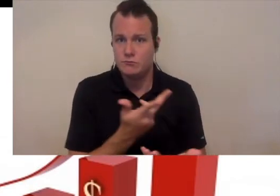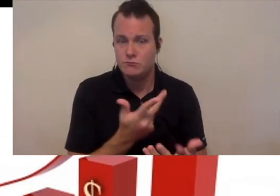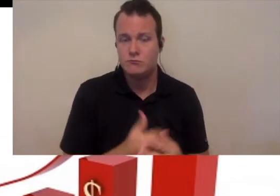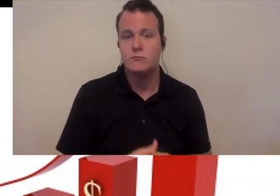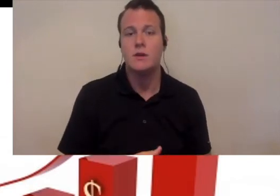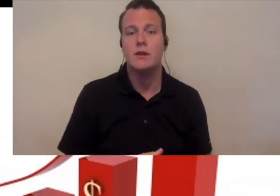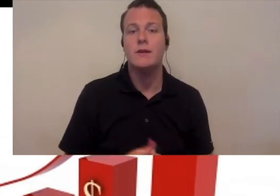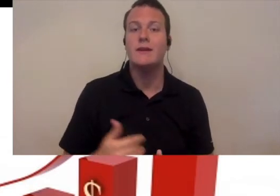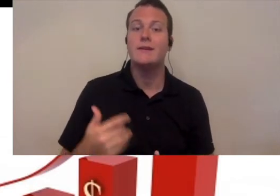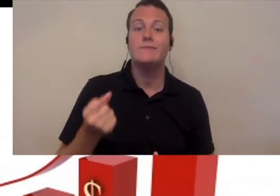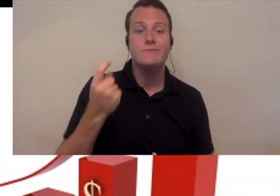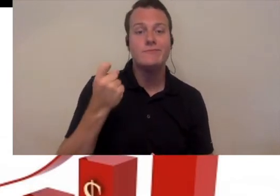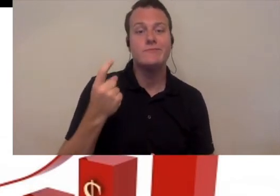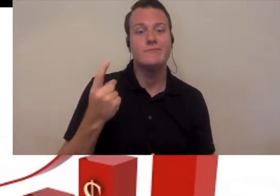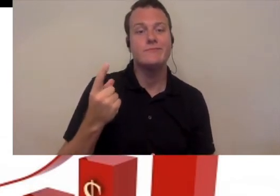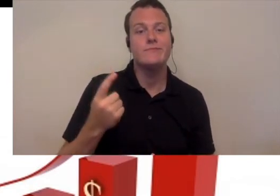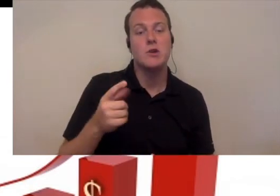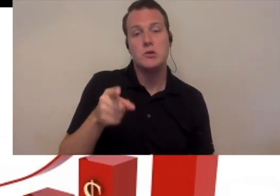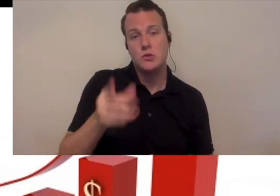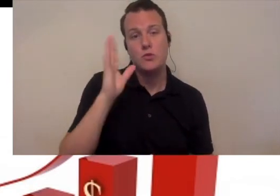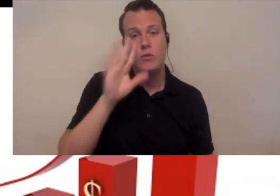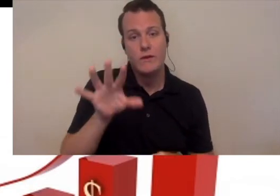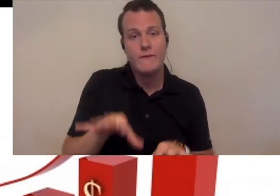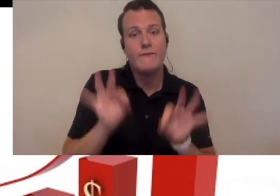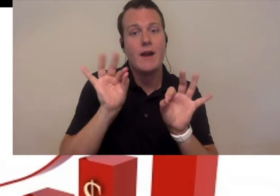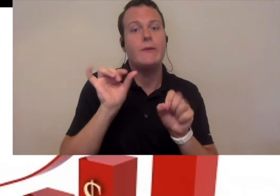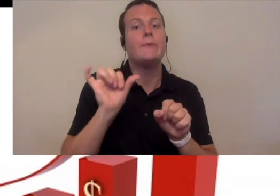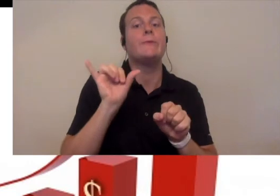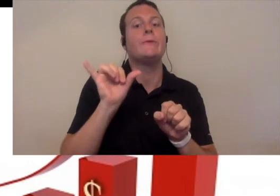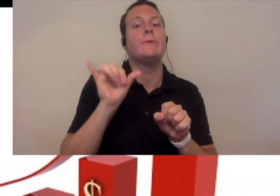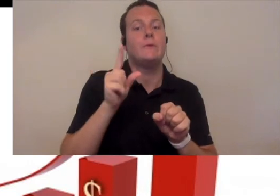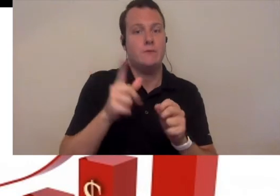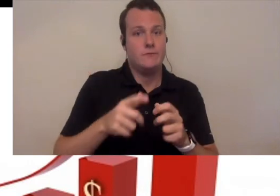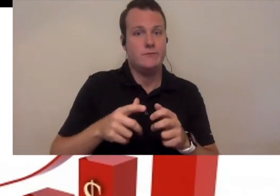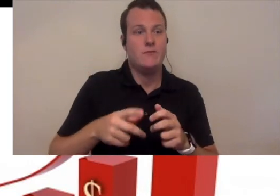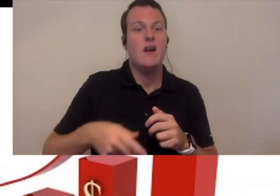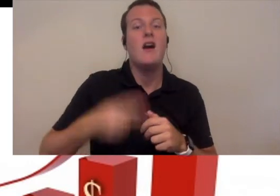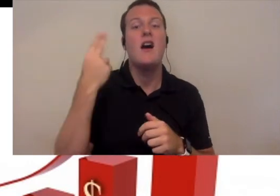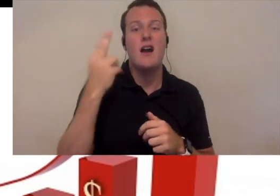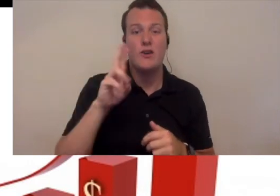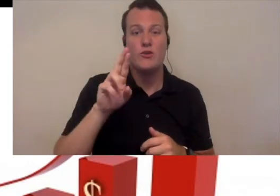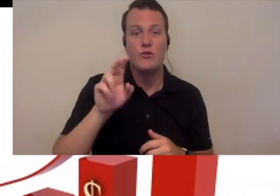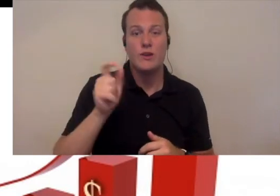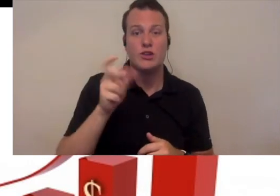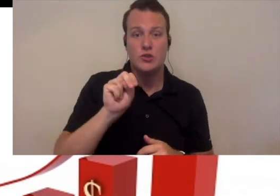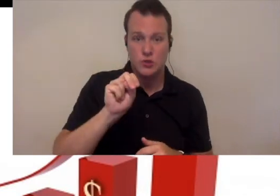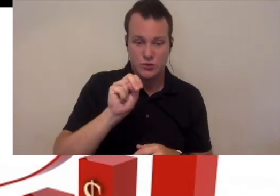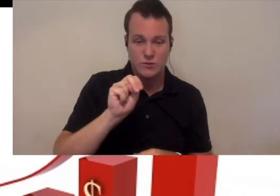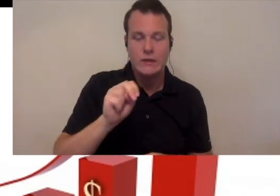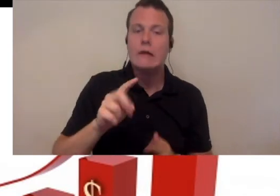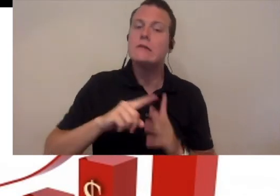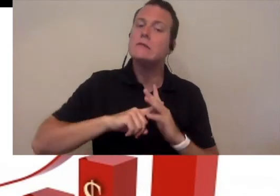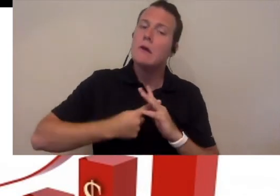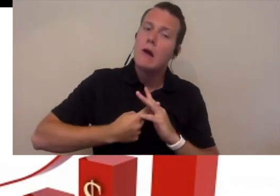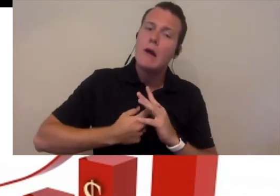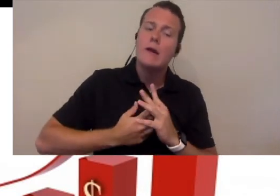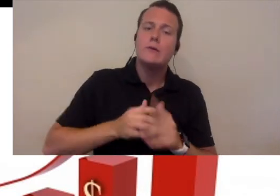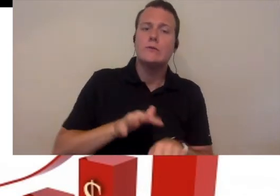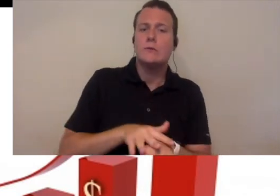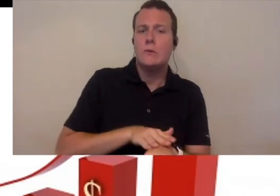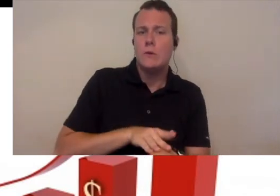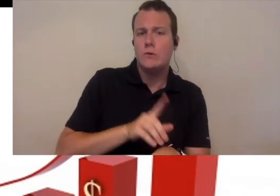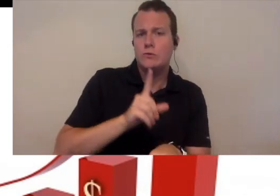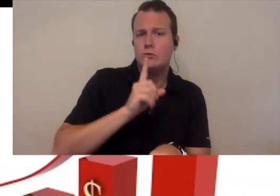generally that you'll have a very high return on that investment. At first, you may not, as you first start